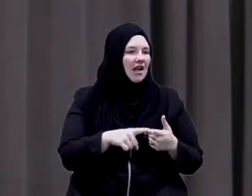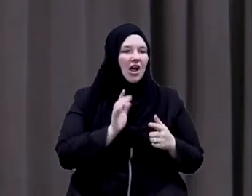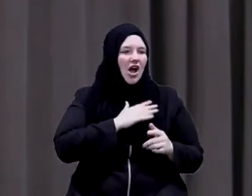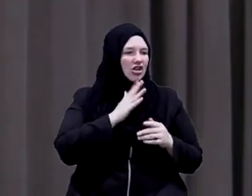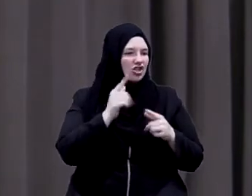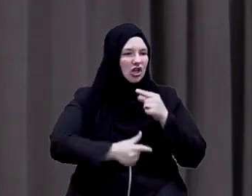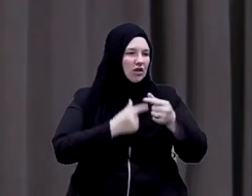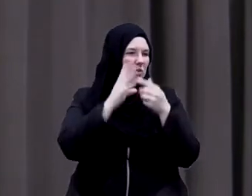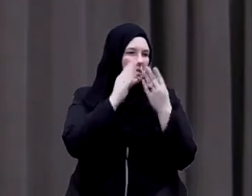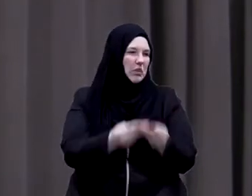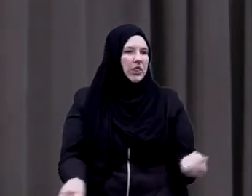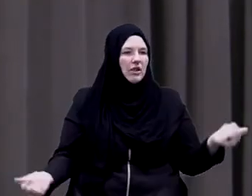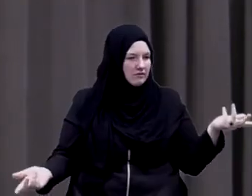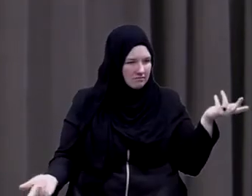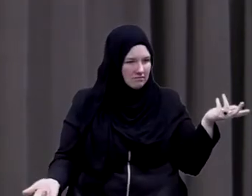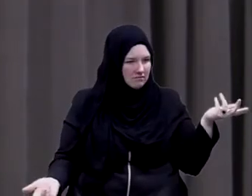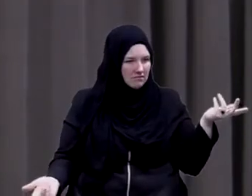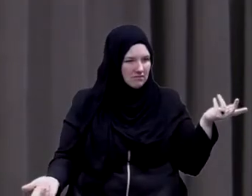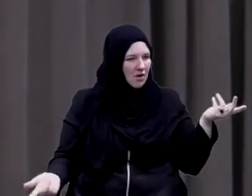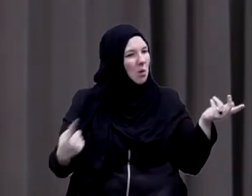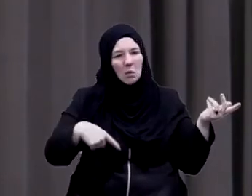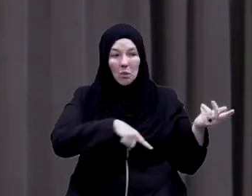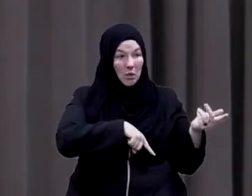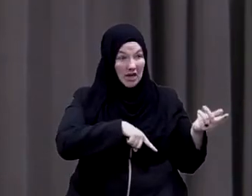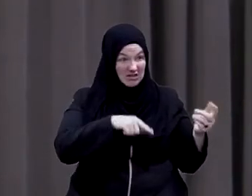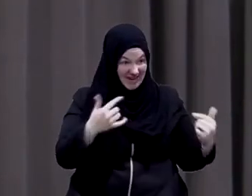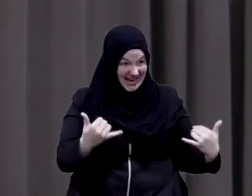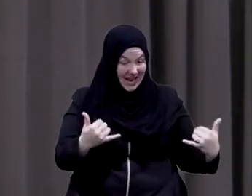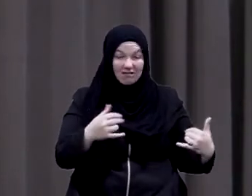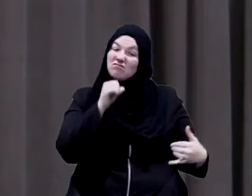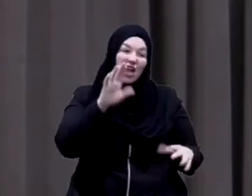about. We are not a great generation.